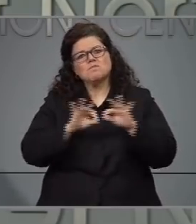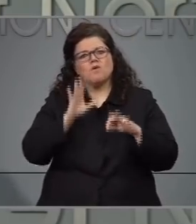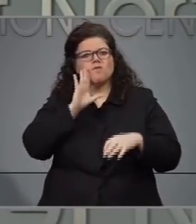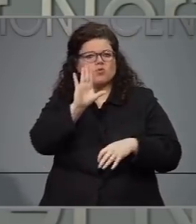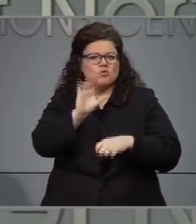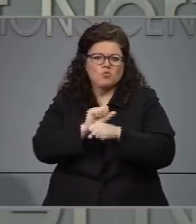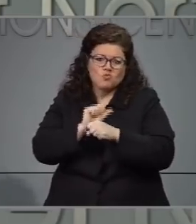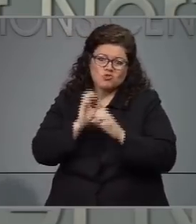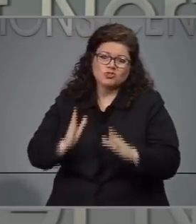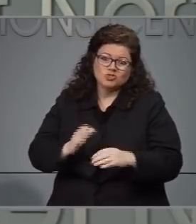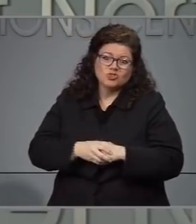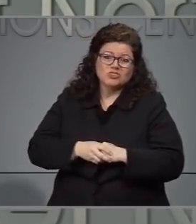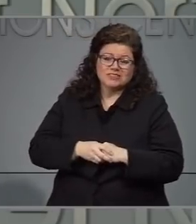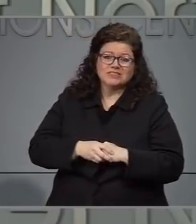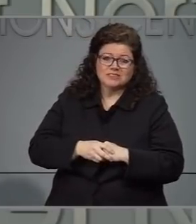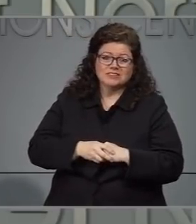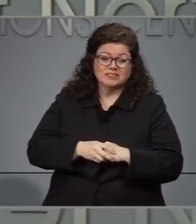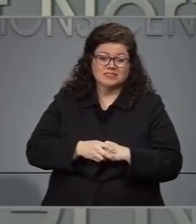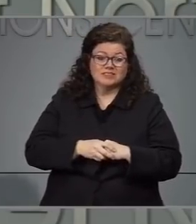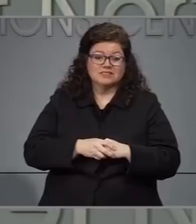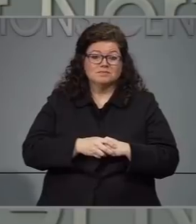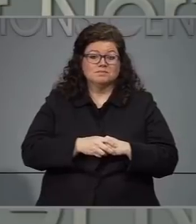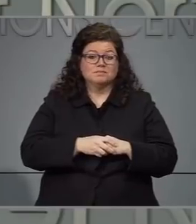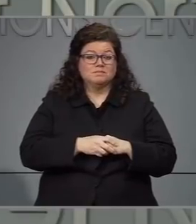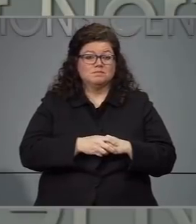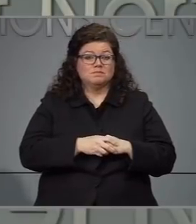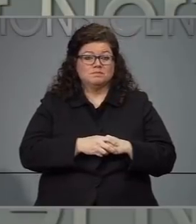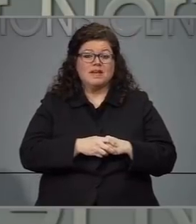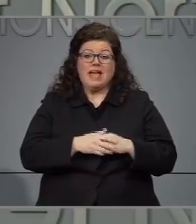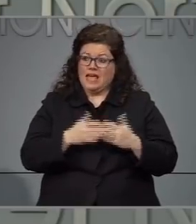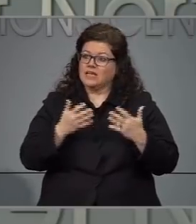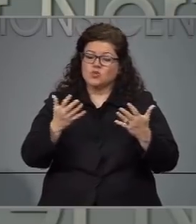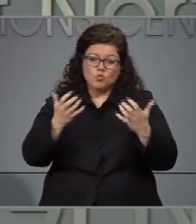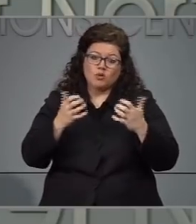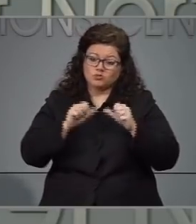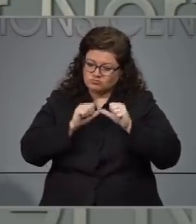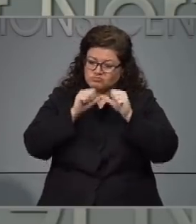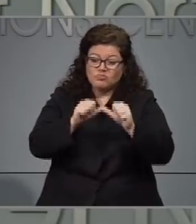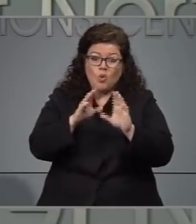employees, and you may need those plans in order to stay open.